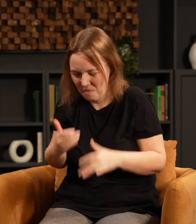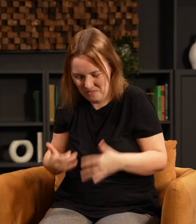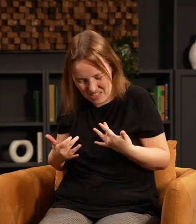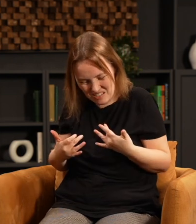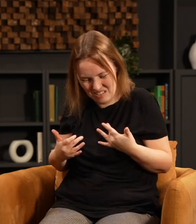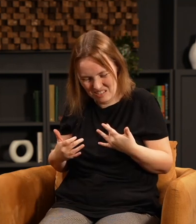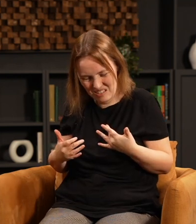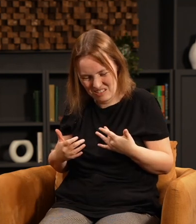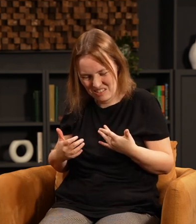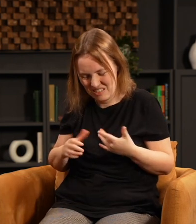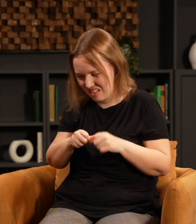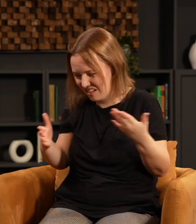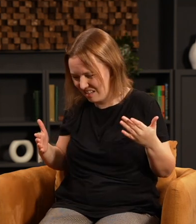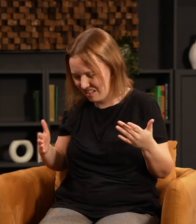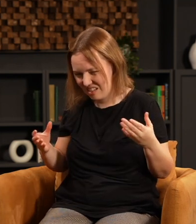I just don't feel anything anymore.